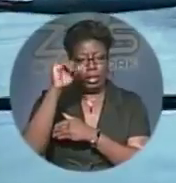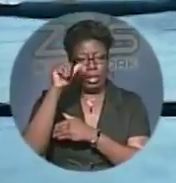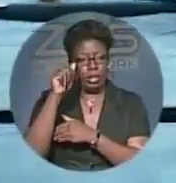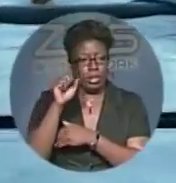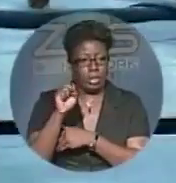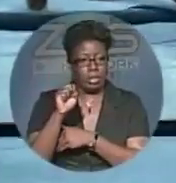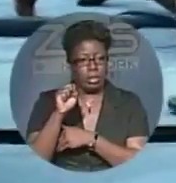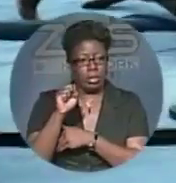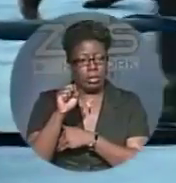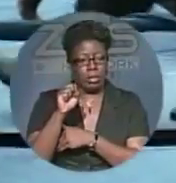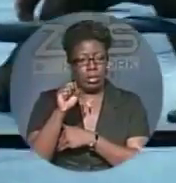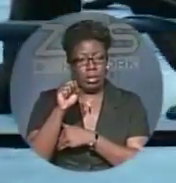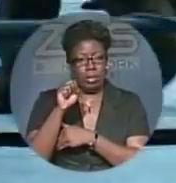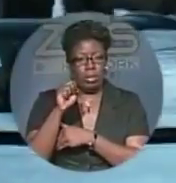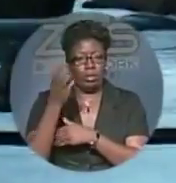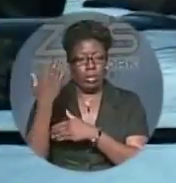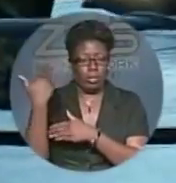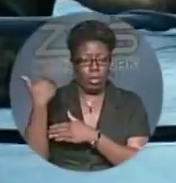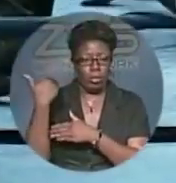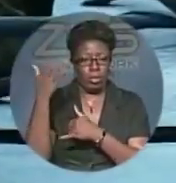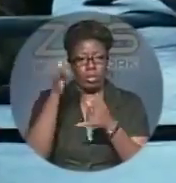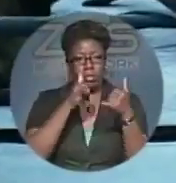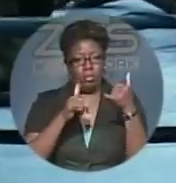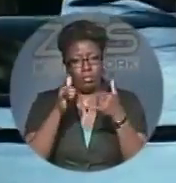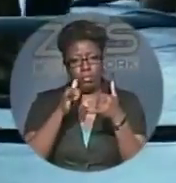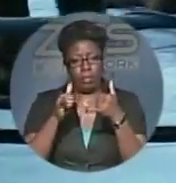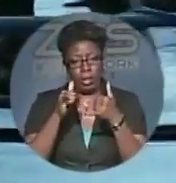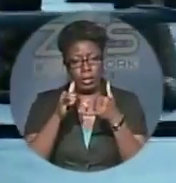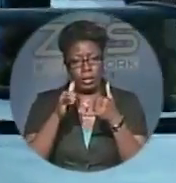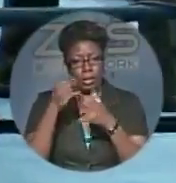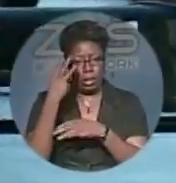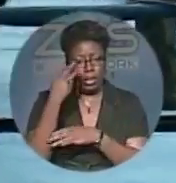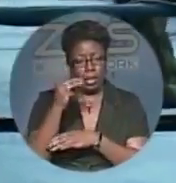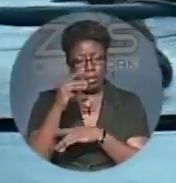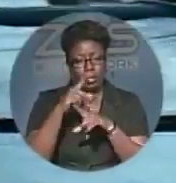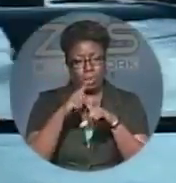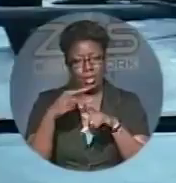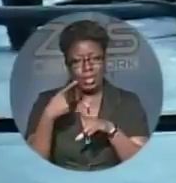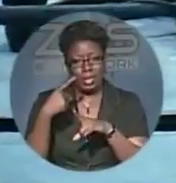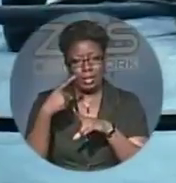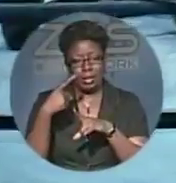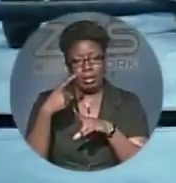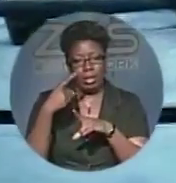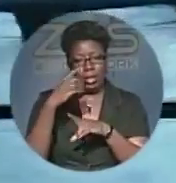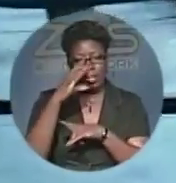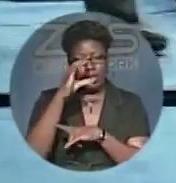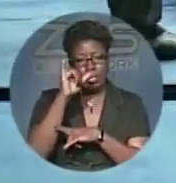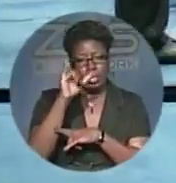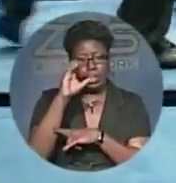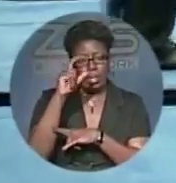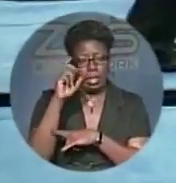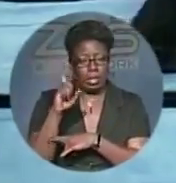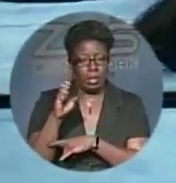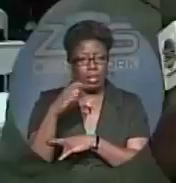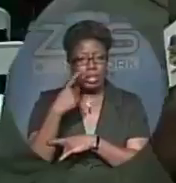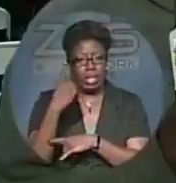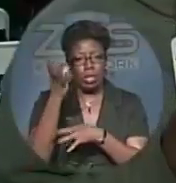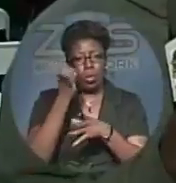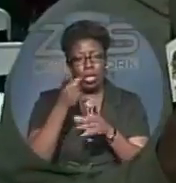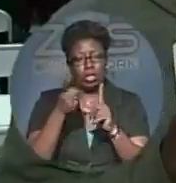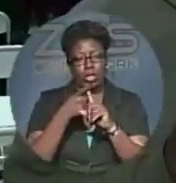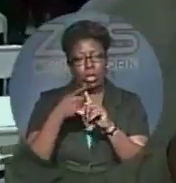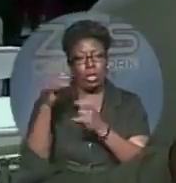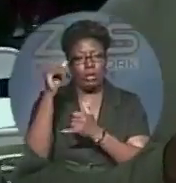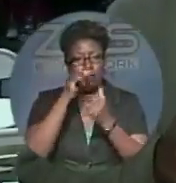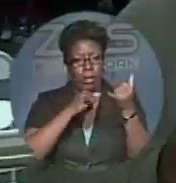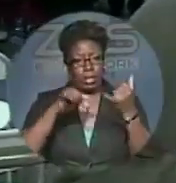fight Smokey, but he was injured early in December. Now, Psycho says that he wants a piece of Smokey dead bad. Fellow he